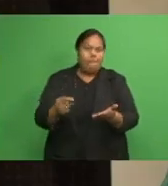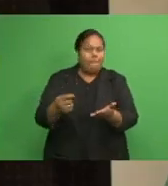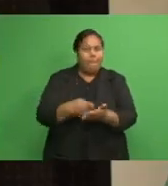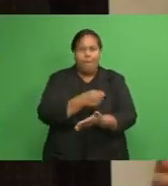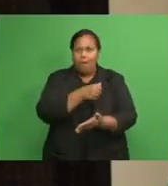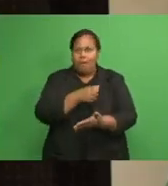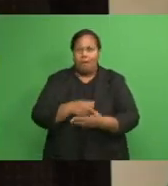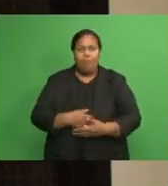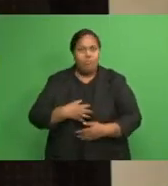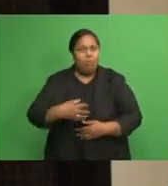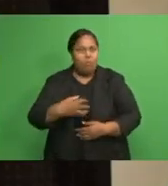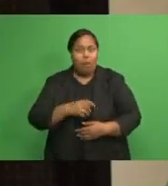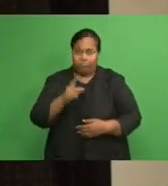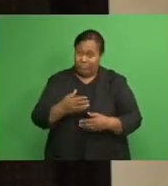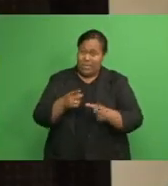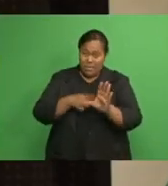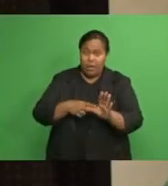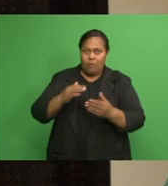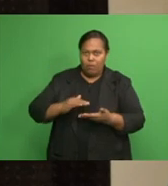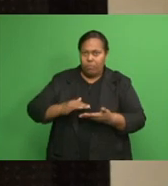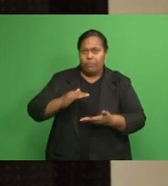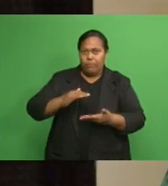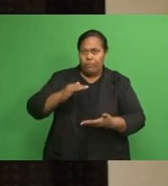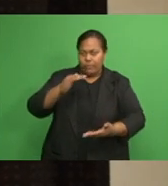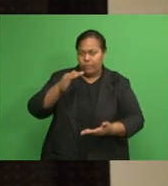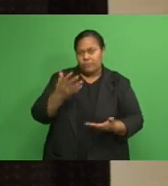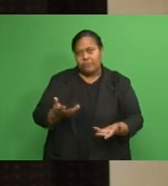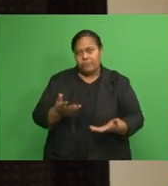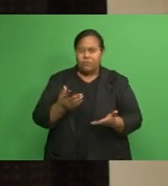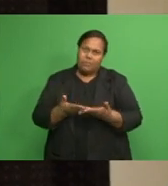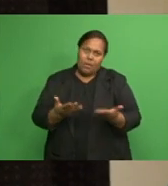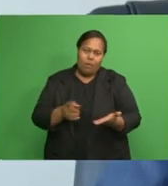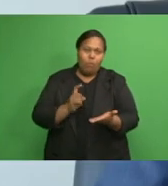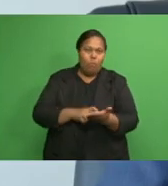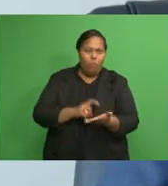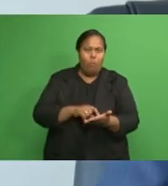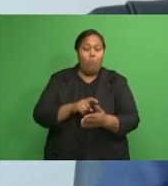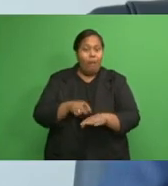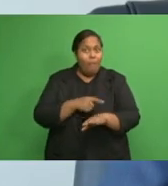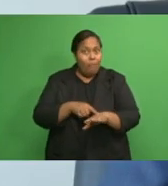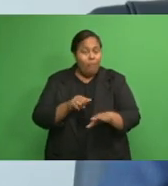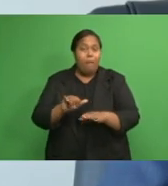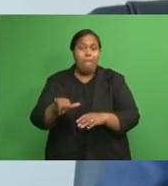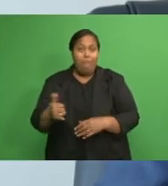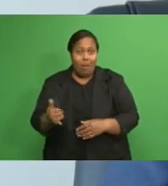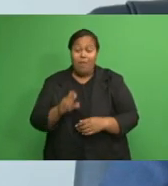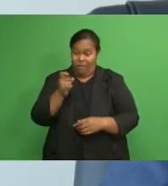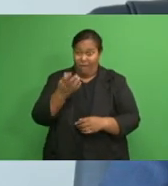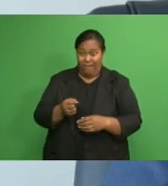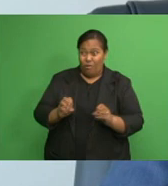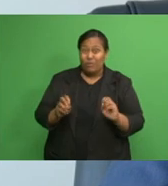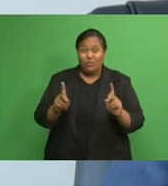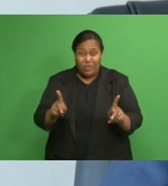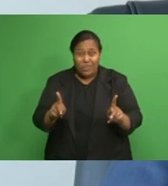but it's increasing slowly, at least marginally from April and May. If you have an opportunity and you